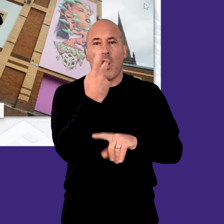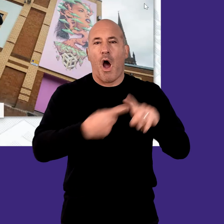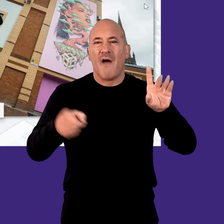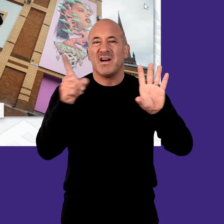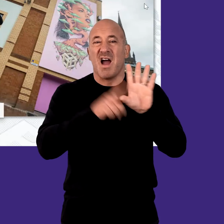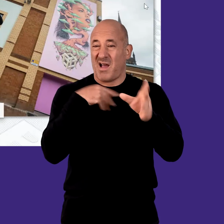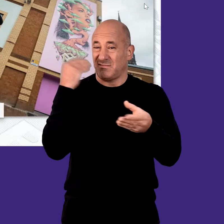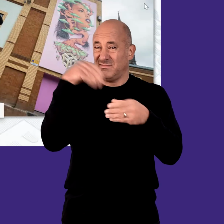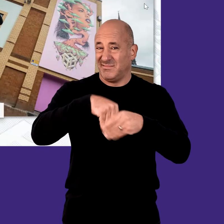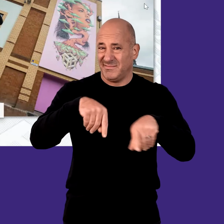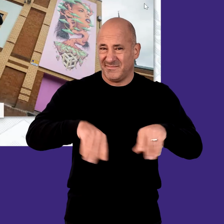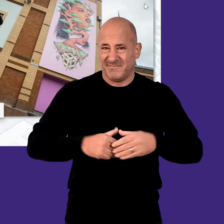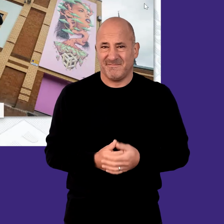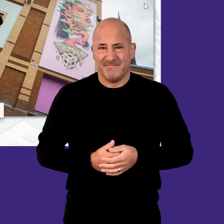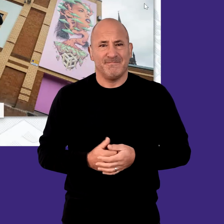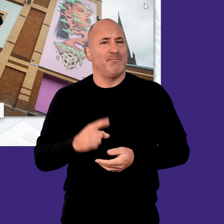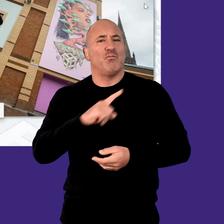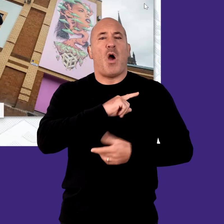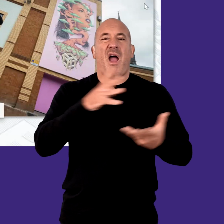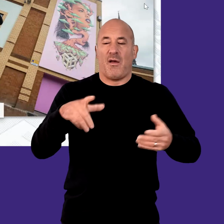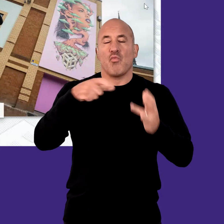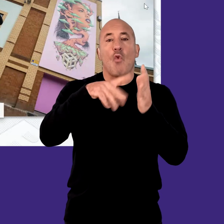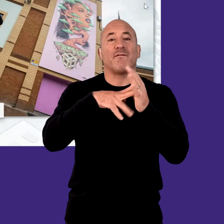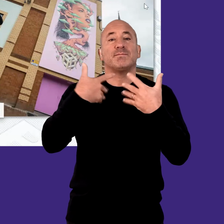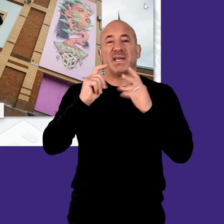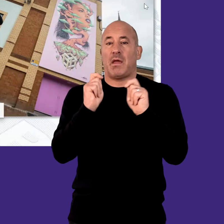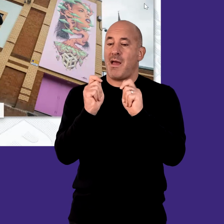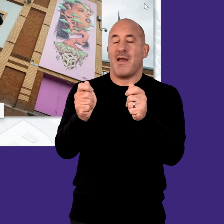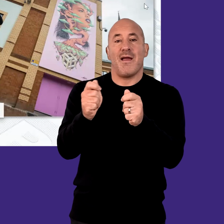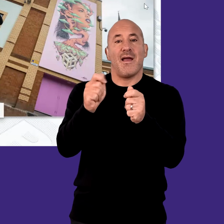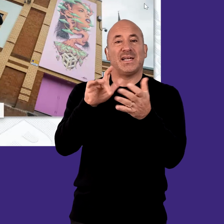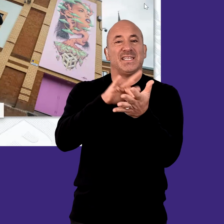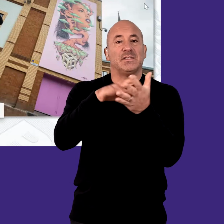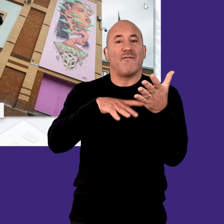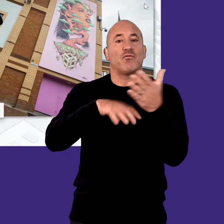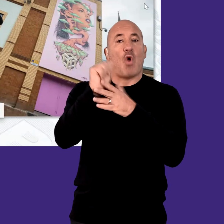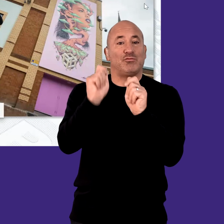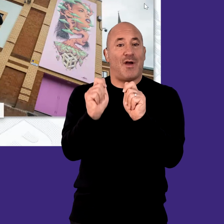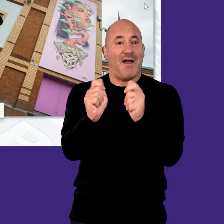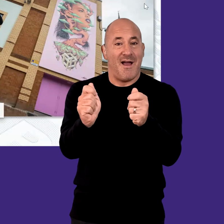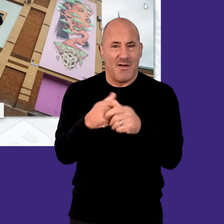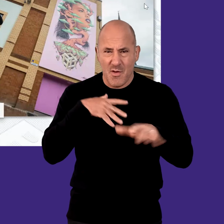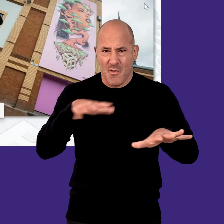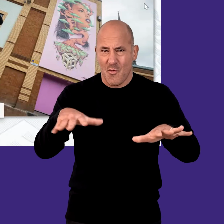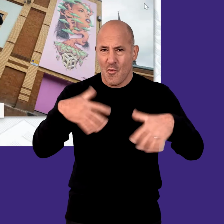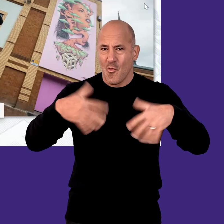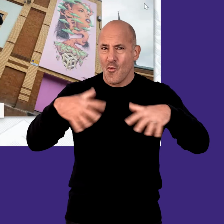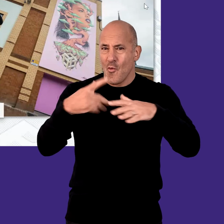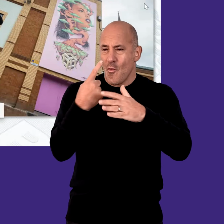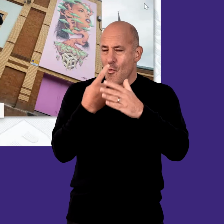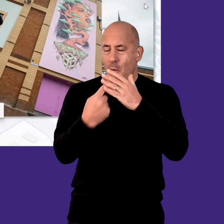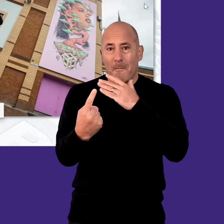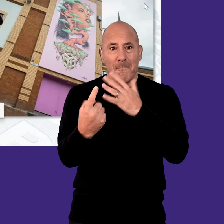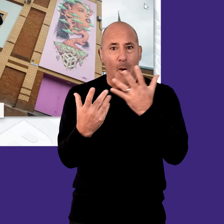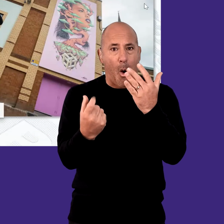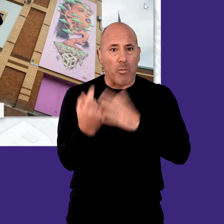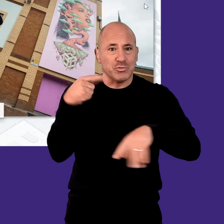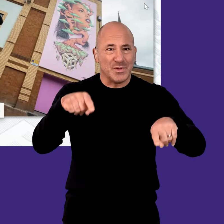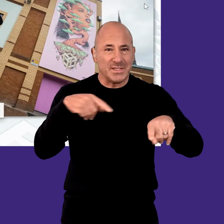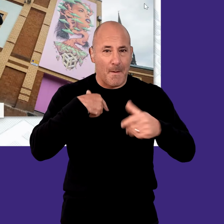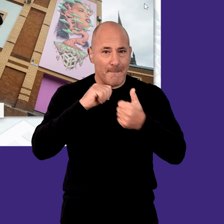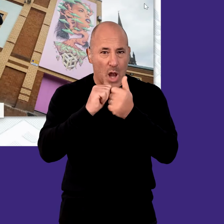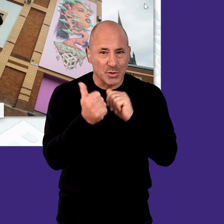well. So about 2.5 years spent on that. And the reason that came about is that when Coventry won the City of Culture title, we saw that as a really